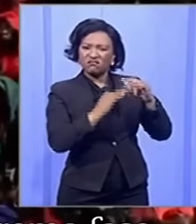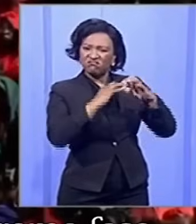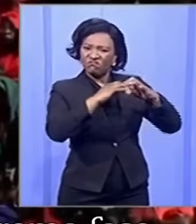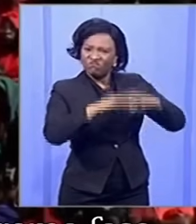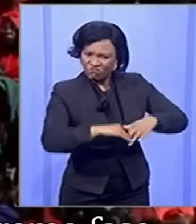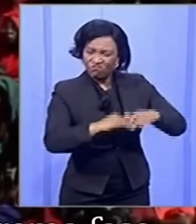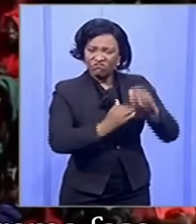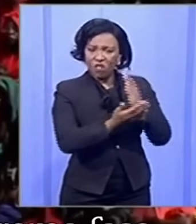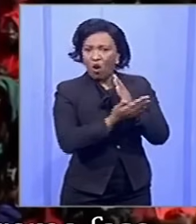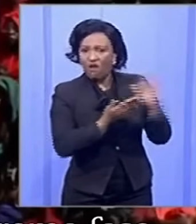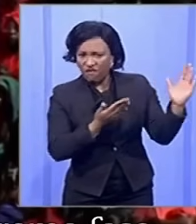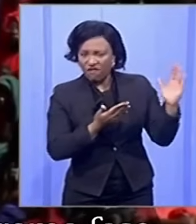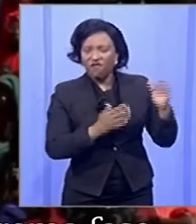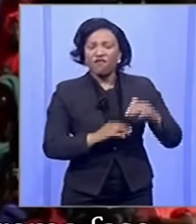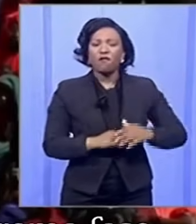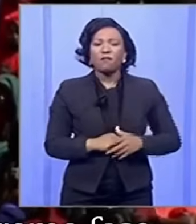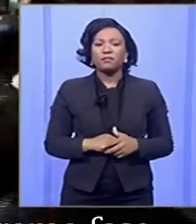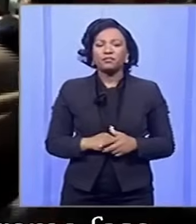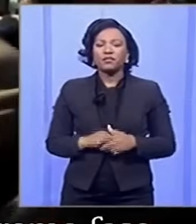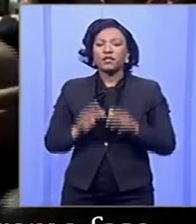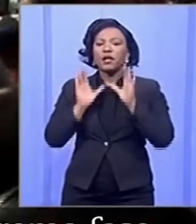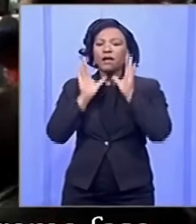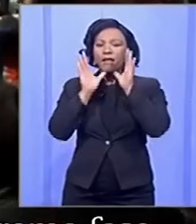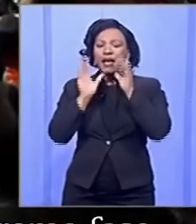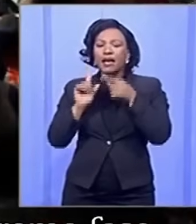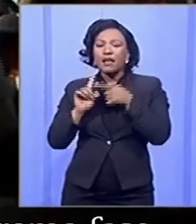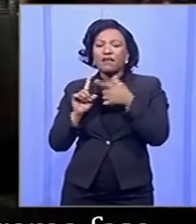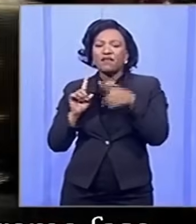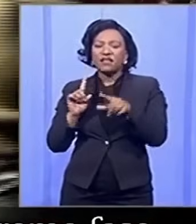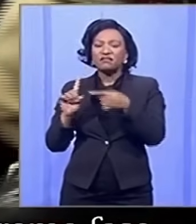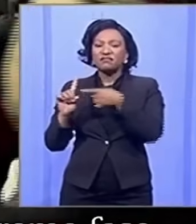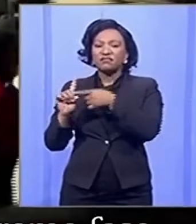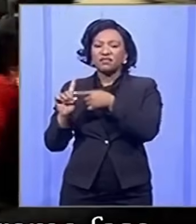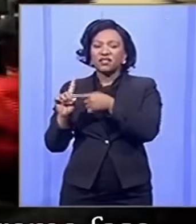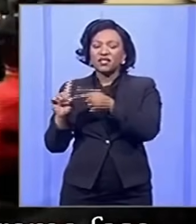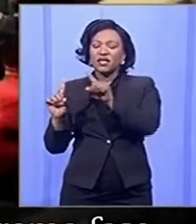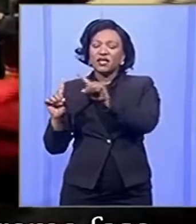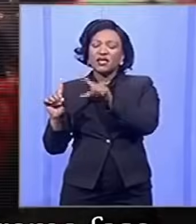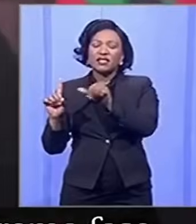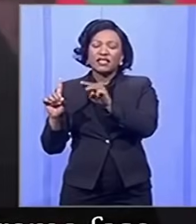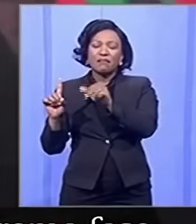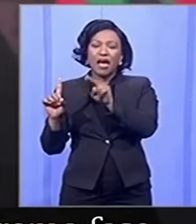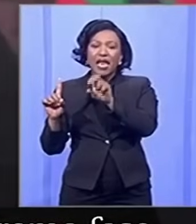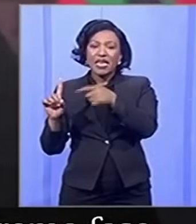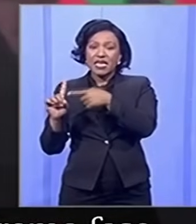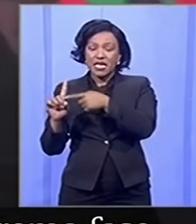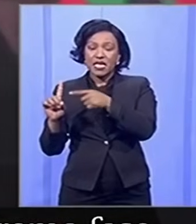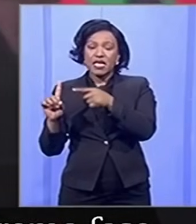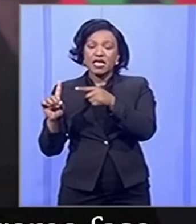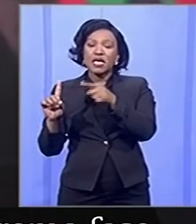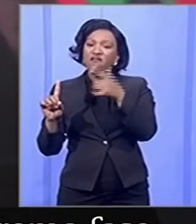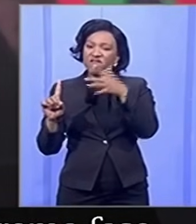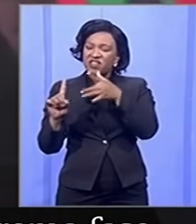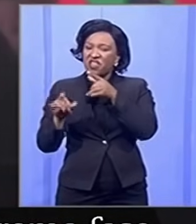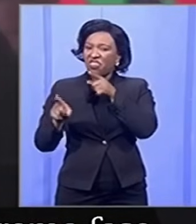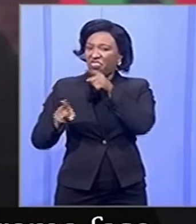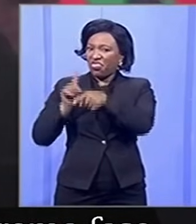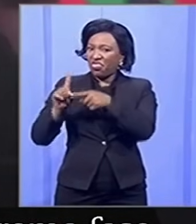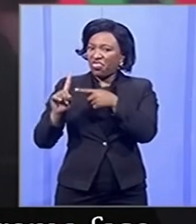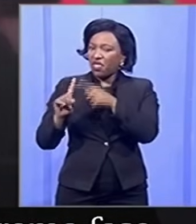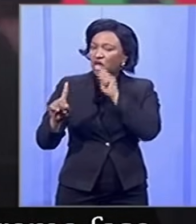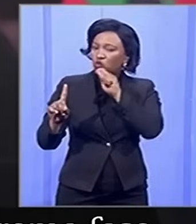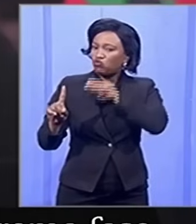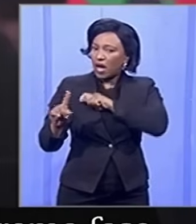o bušitše a hlasela tonakgolo ya Western Cape Zamani Sol ka la gore ga a tshepagale. Northern Cape belongs to